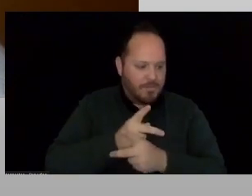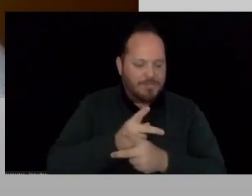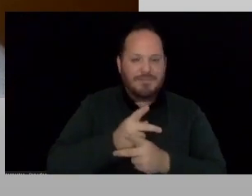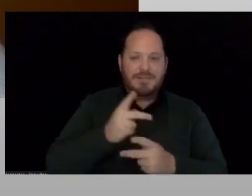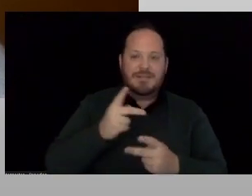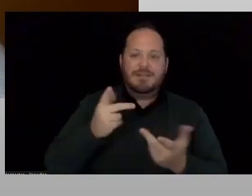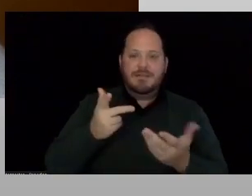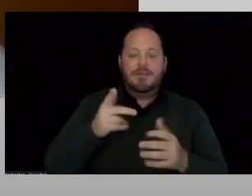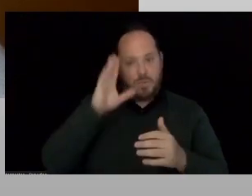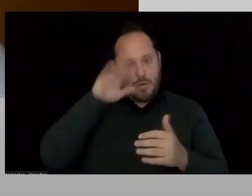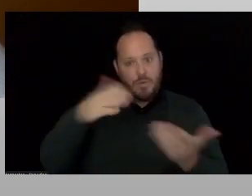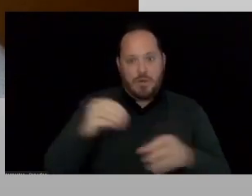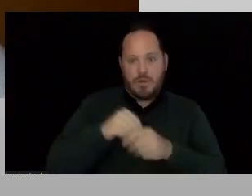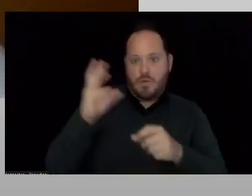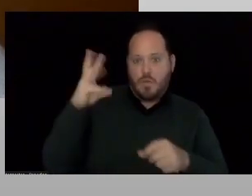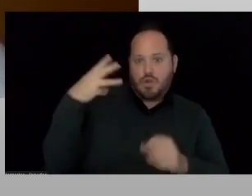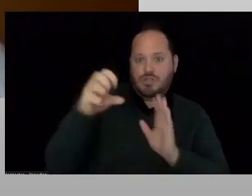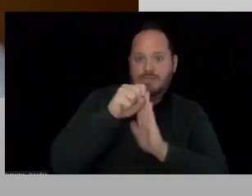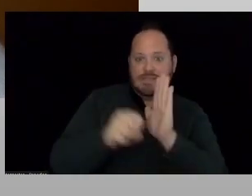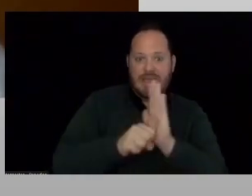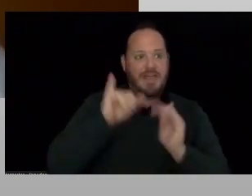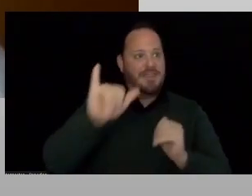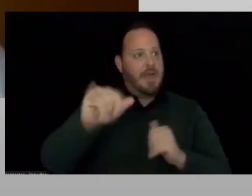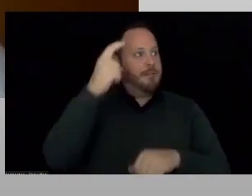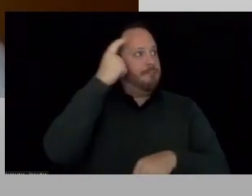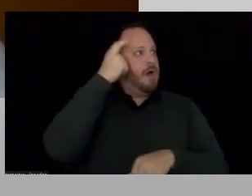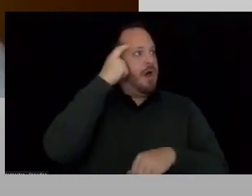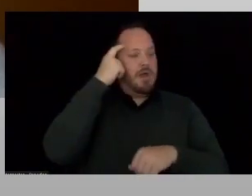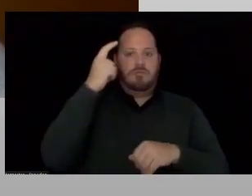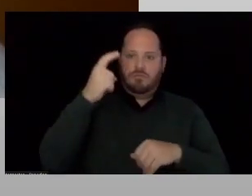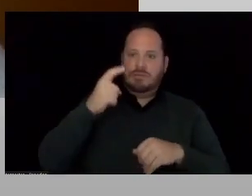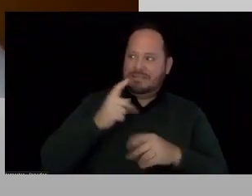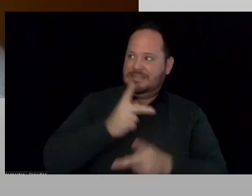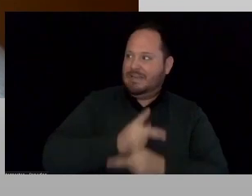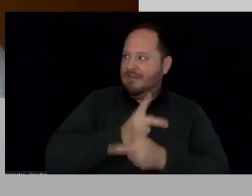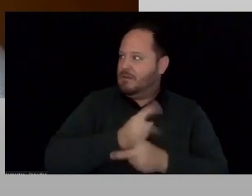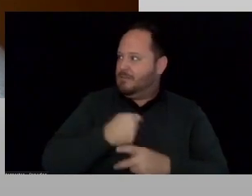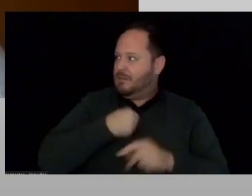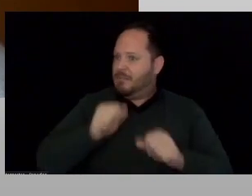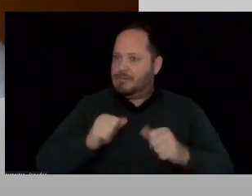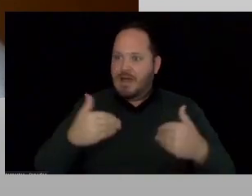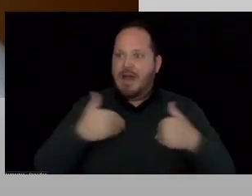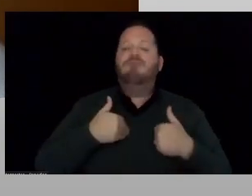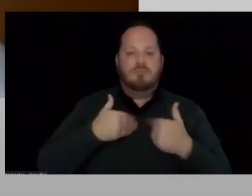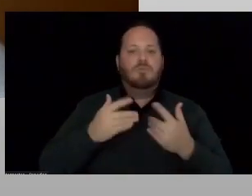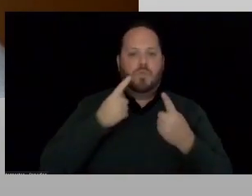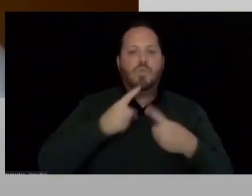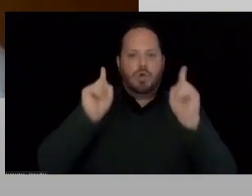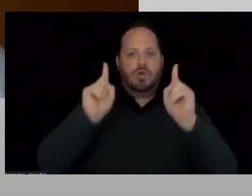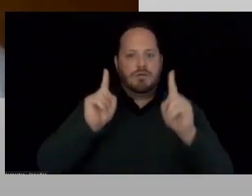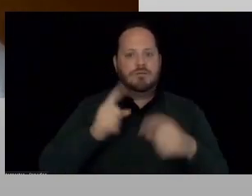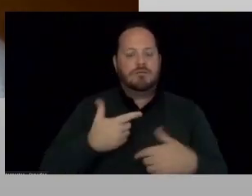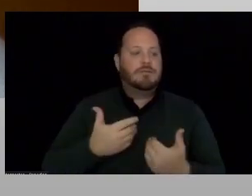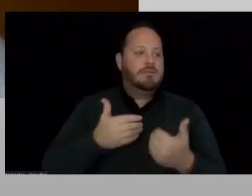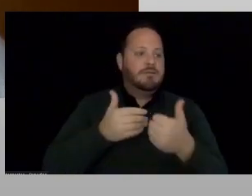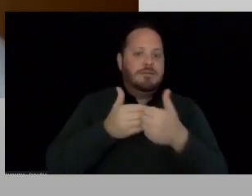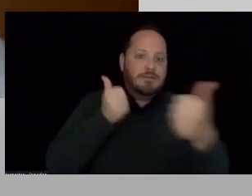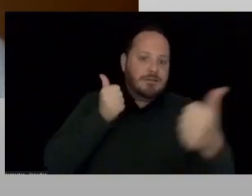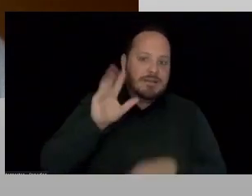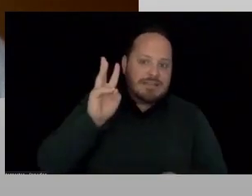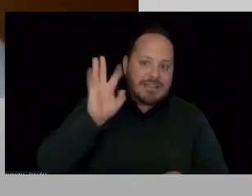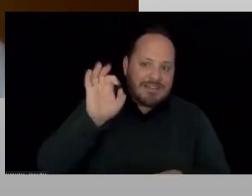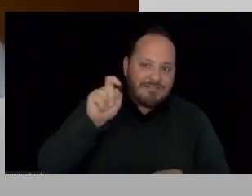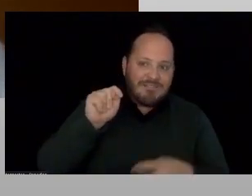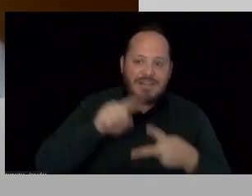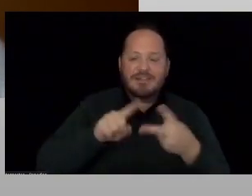know that here in Washington State, it's working. Social distancing, staying 6 feet away from others, avoiding large groups,